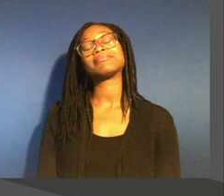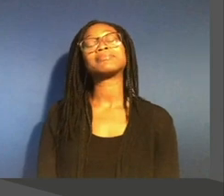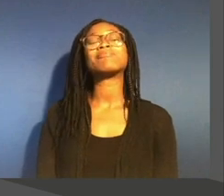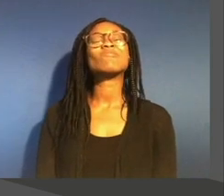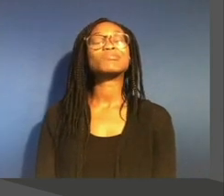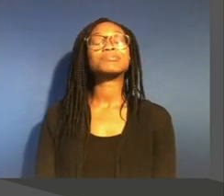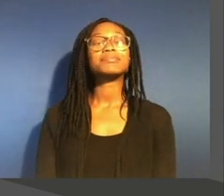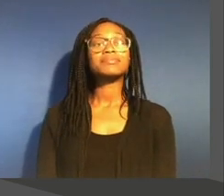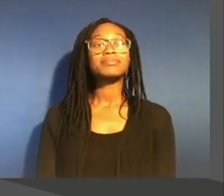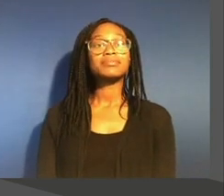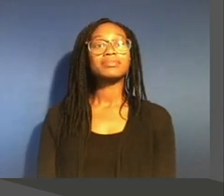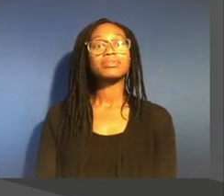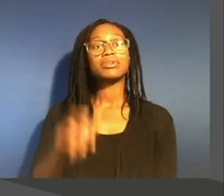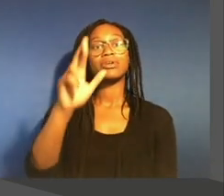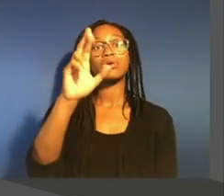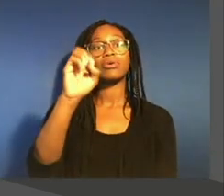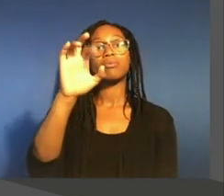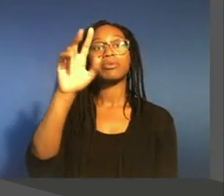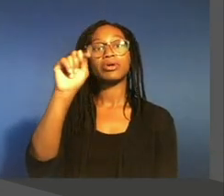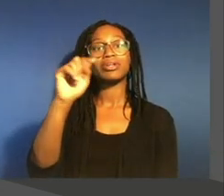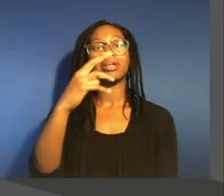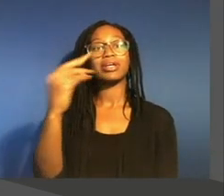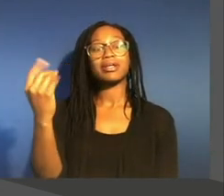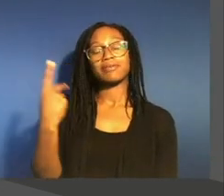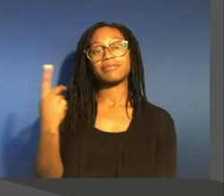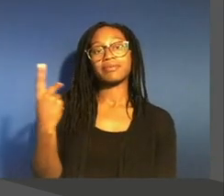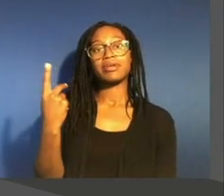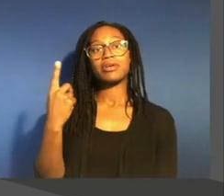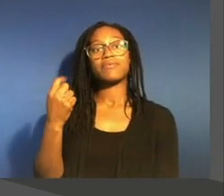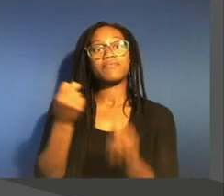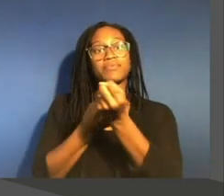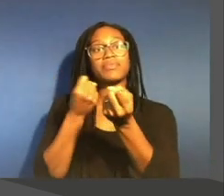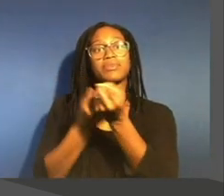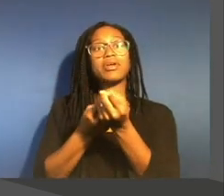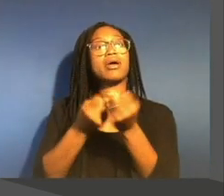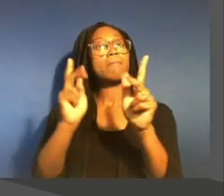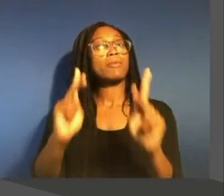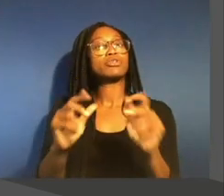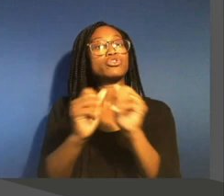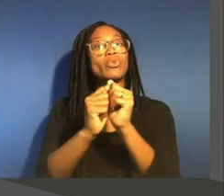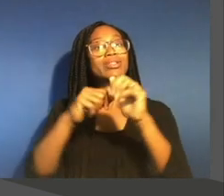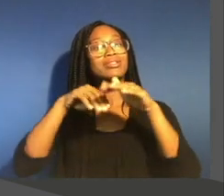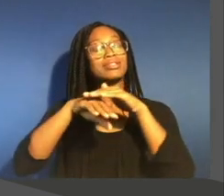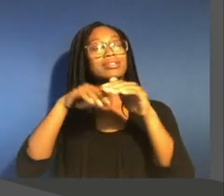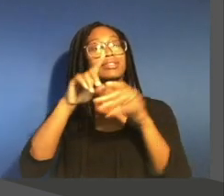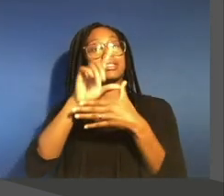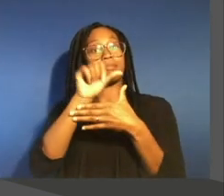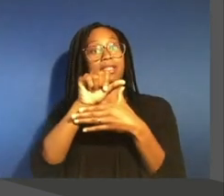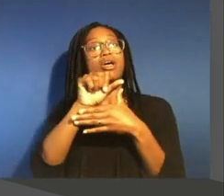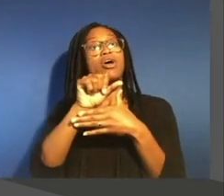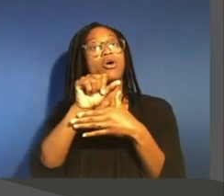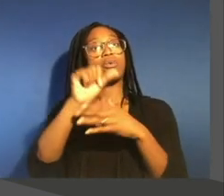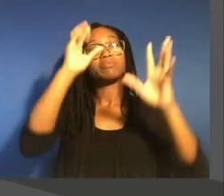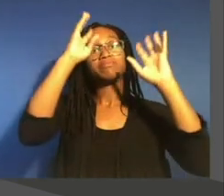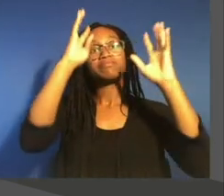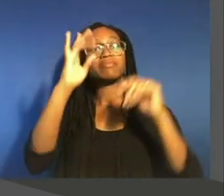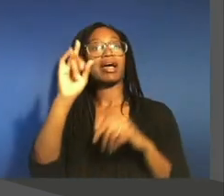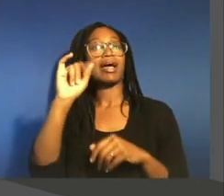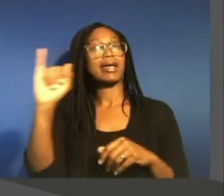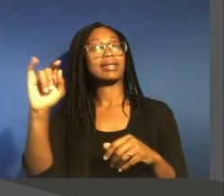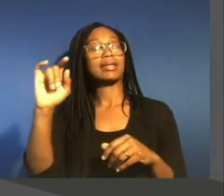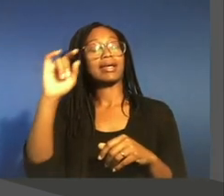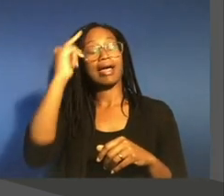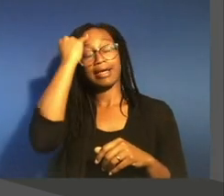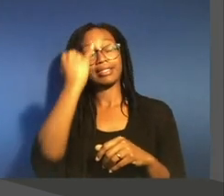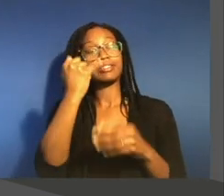Roberto and I, we both advocate for persons with disabilities. We came up with an idea to help and